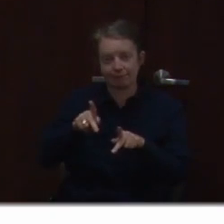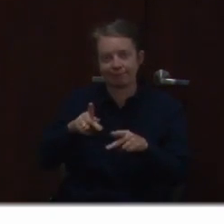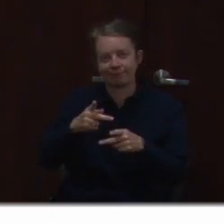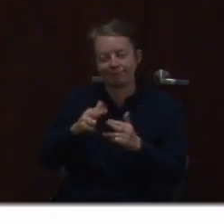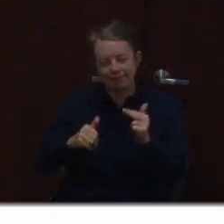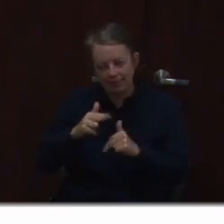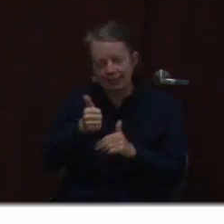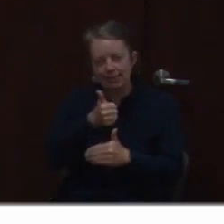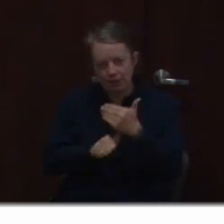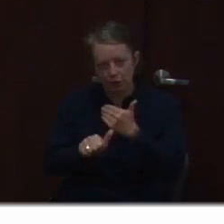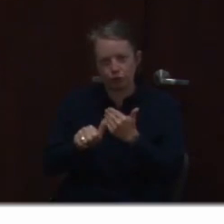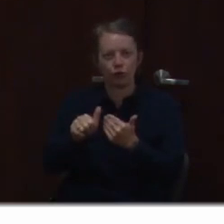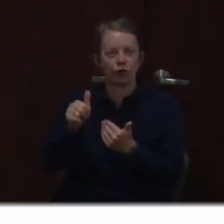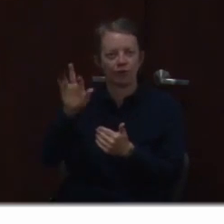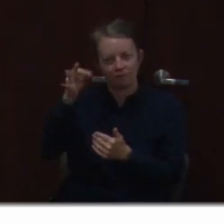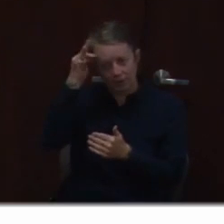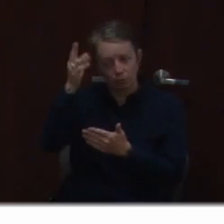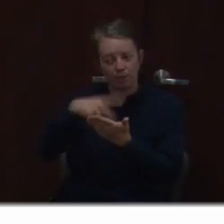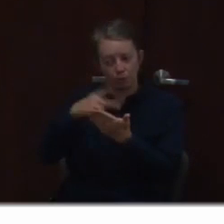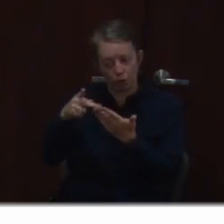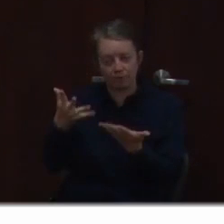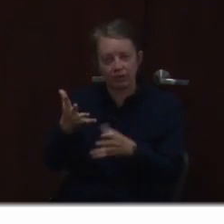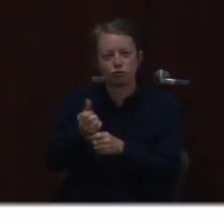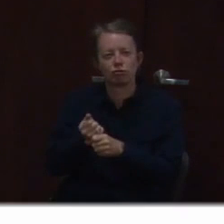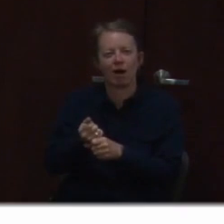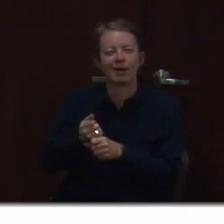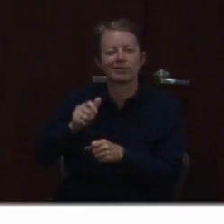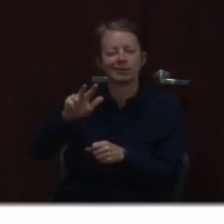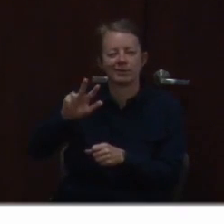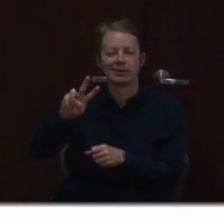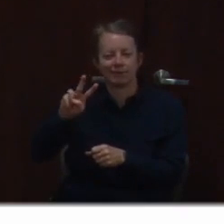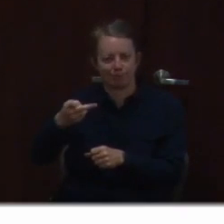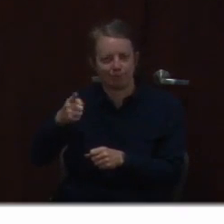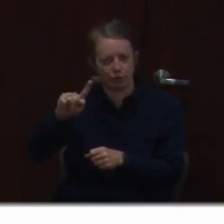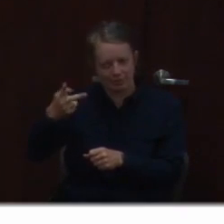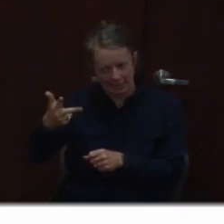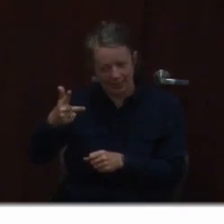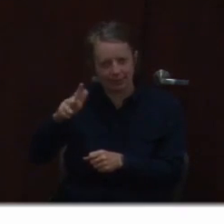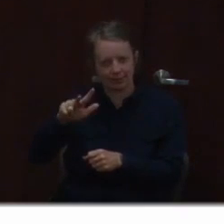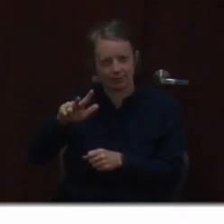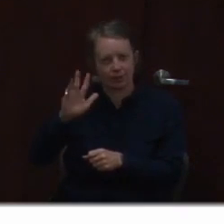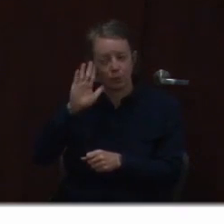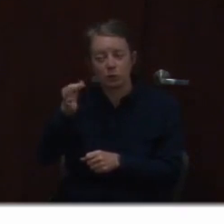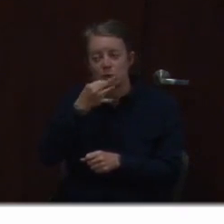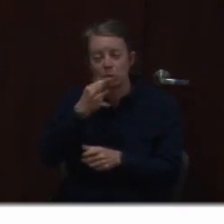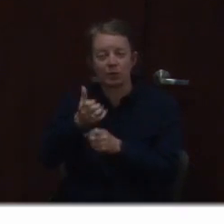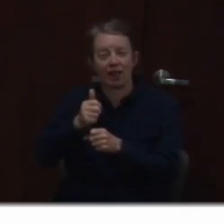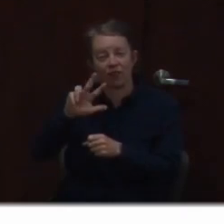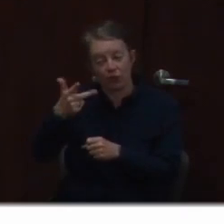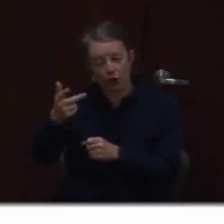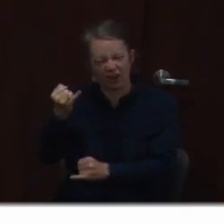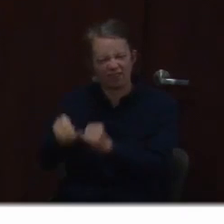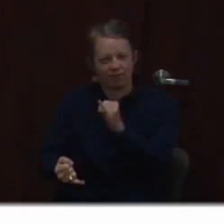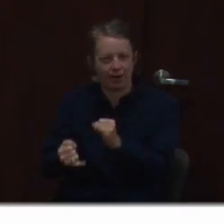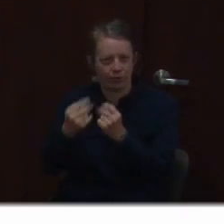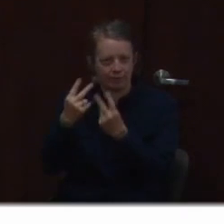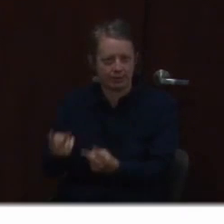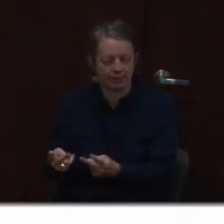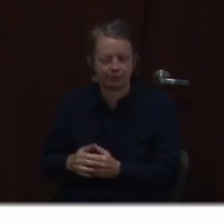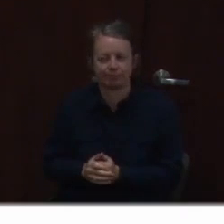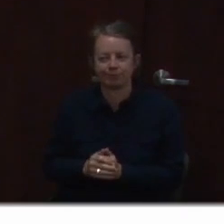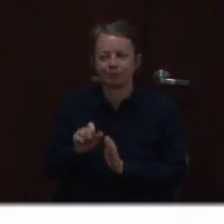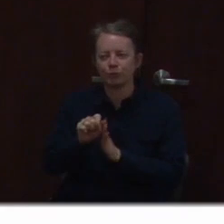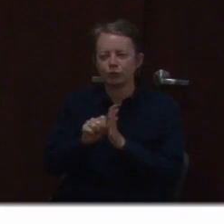many of them receiving their third visits, which will be their final visits. The state continues to track that progress on